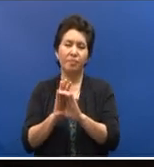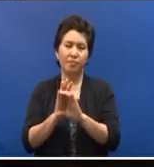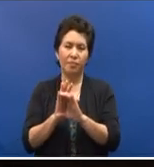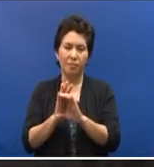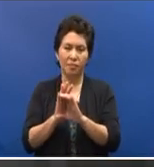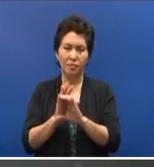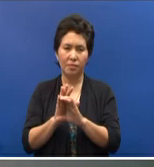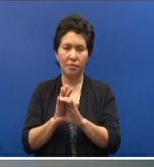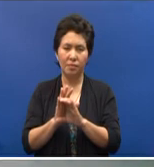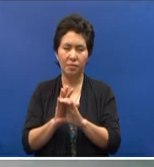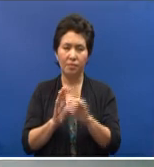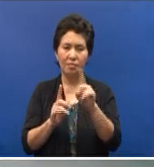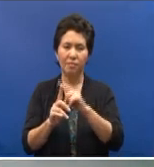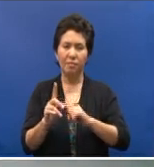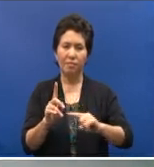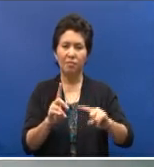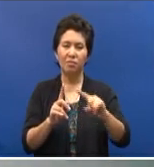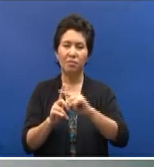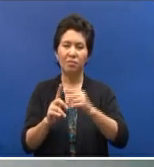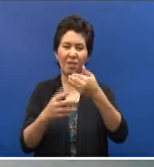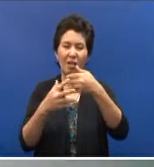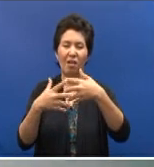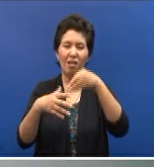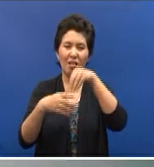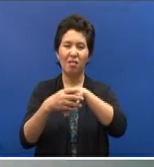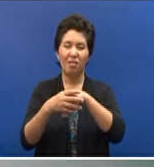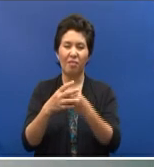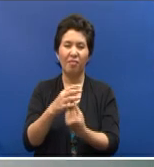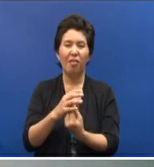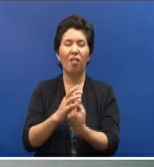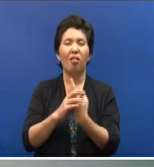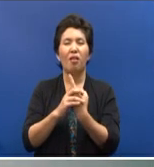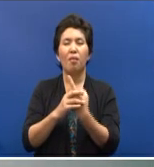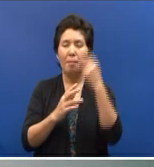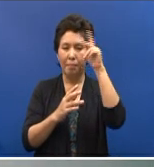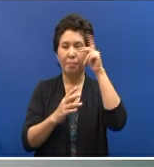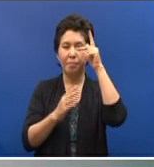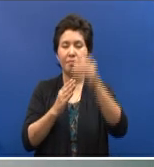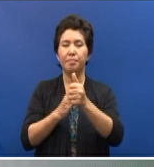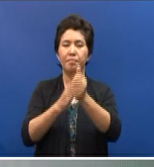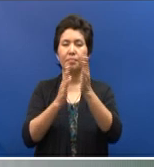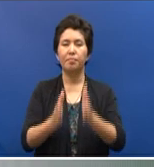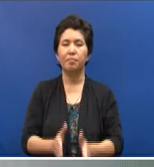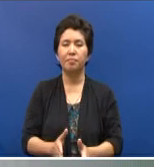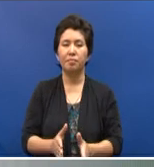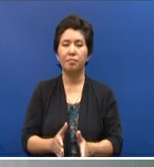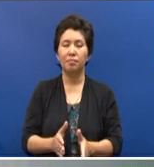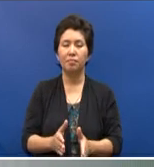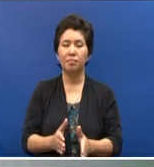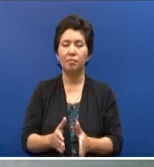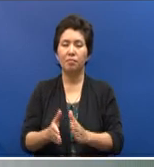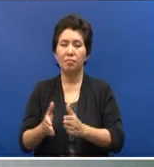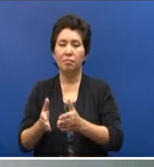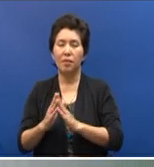say when there is internal social problem exists, okay, political leaders may turn the